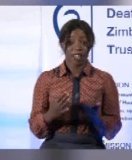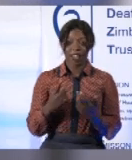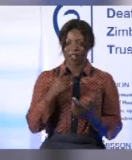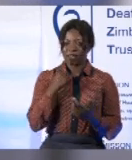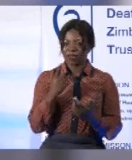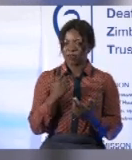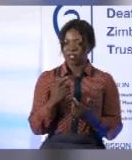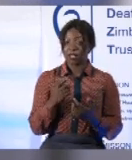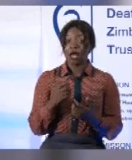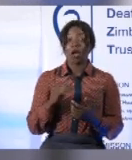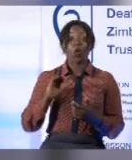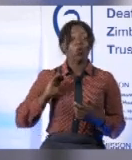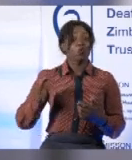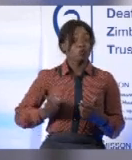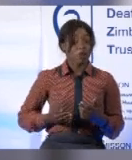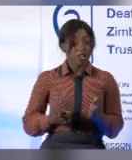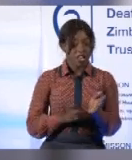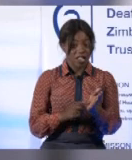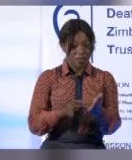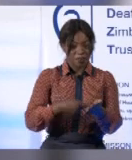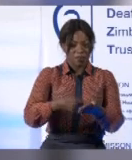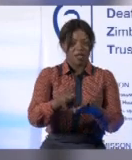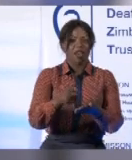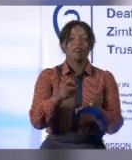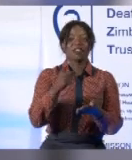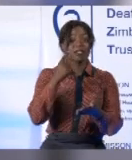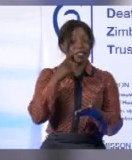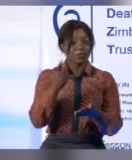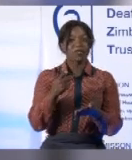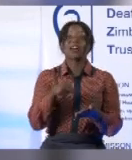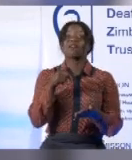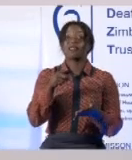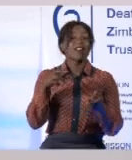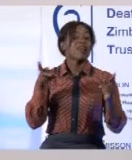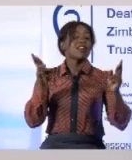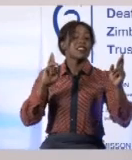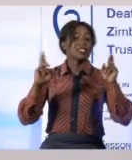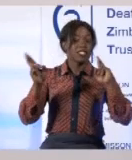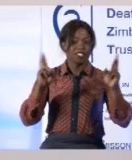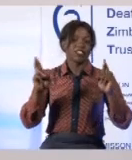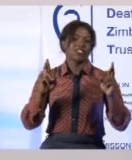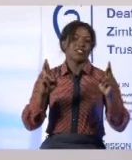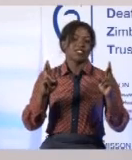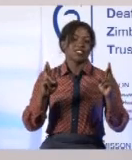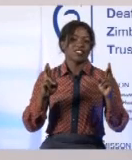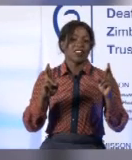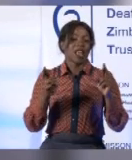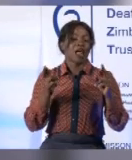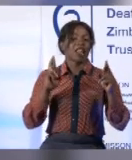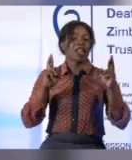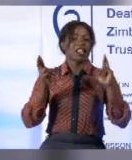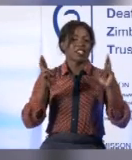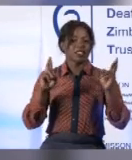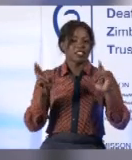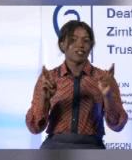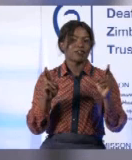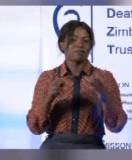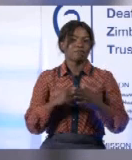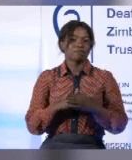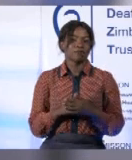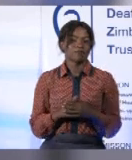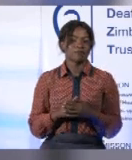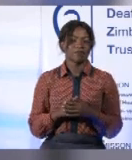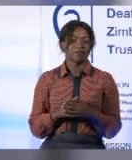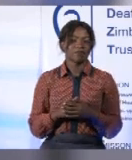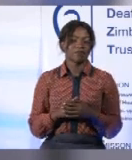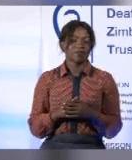most of them, they are people that have made it in life, to be honest. And there are people that I deal with, and also most of them I not,